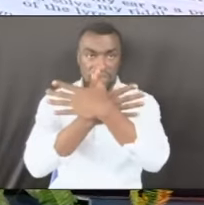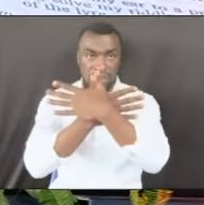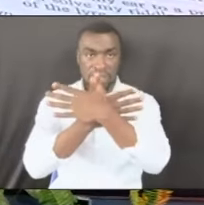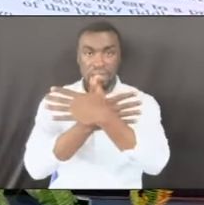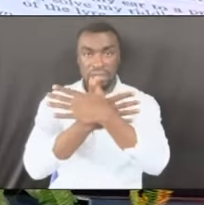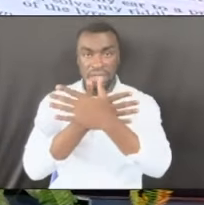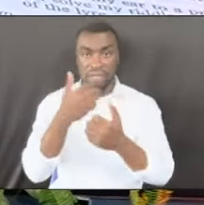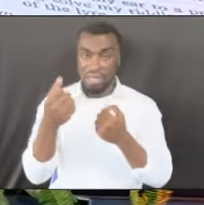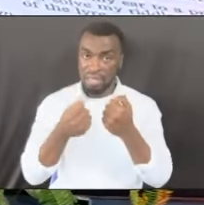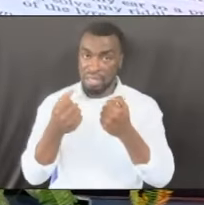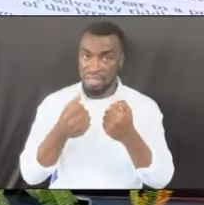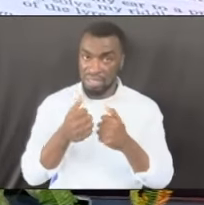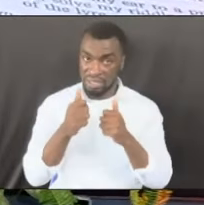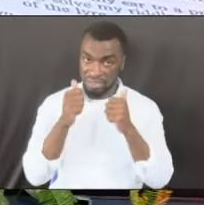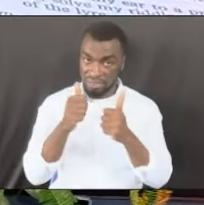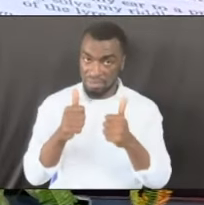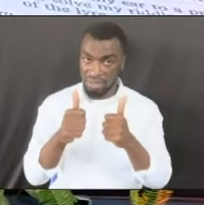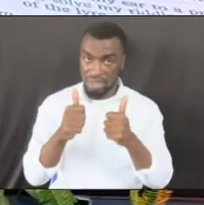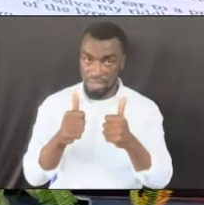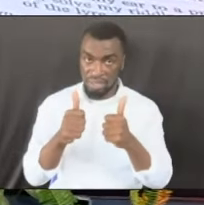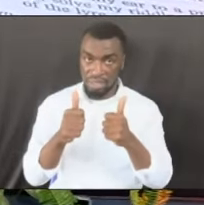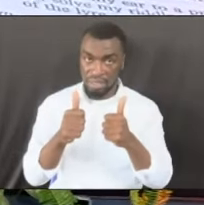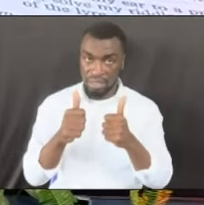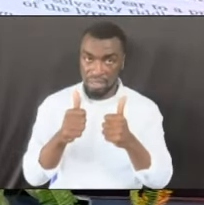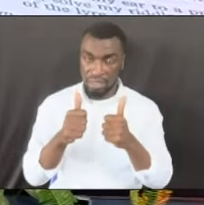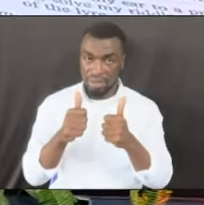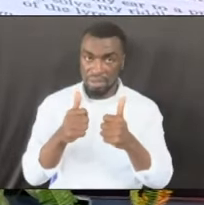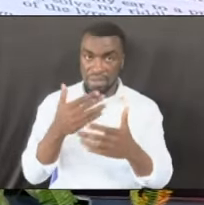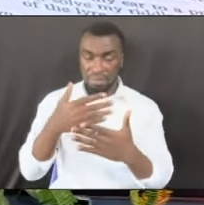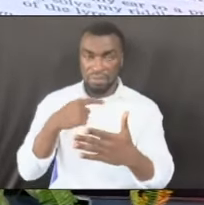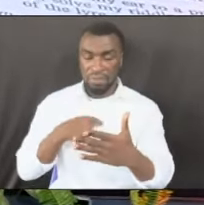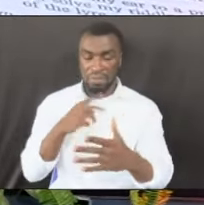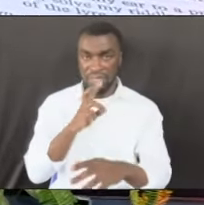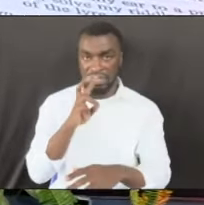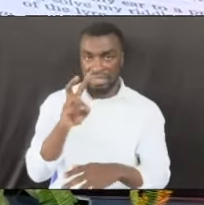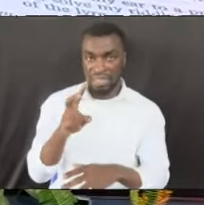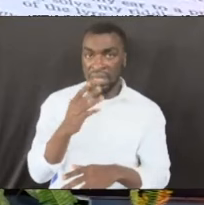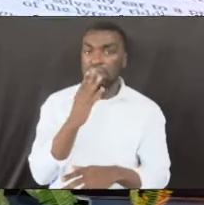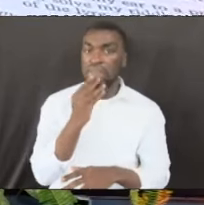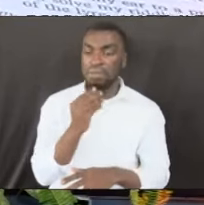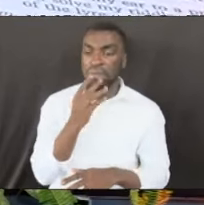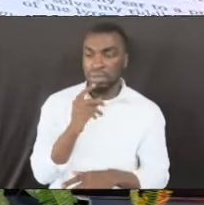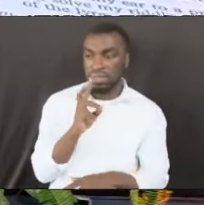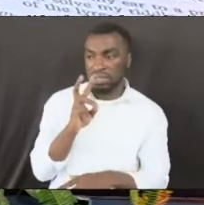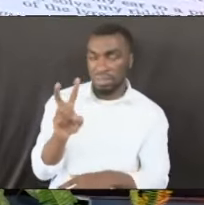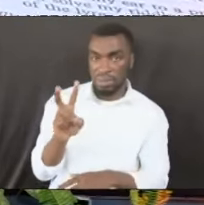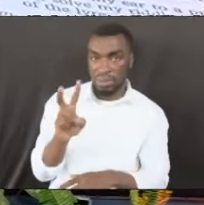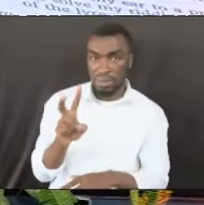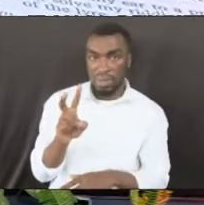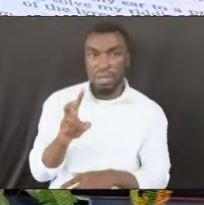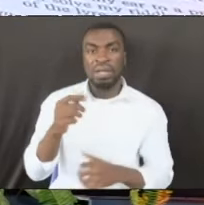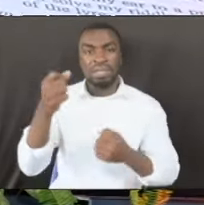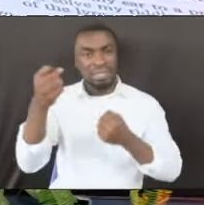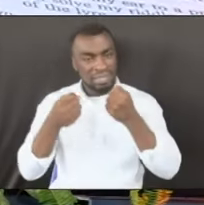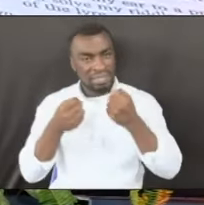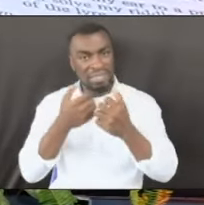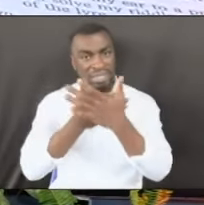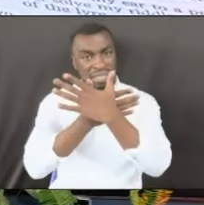Before I saw it, the boys had seen it. They came and they told me, we told you it's a German cool